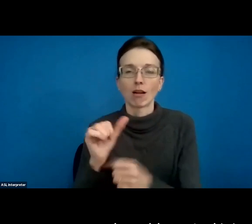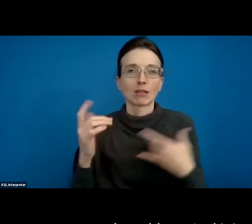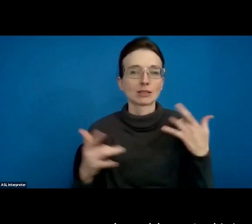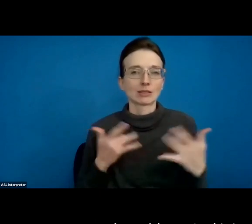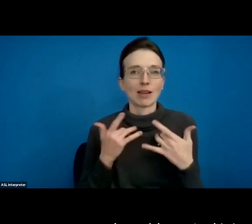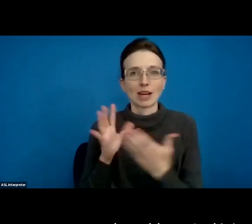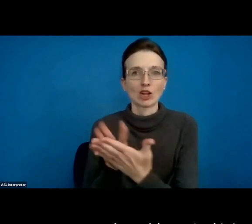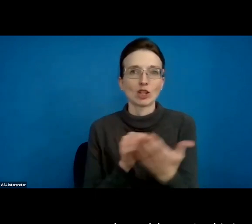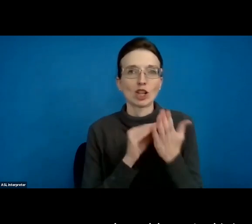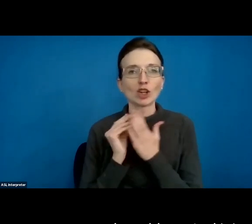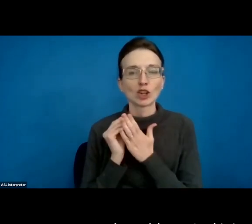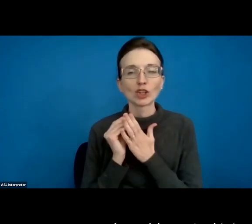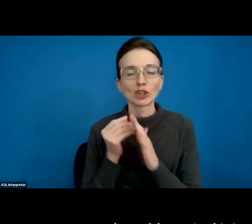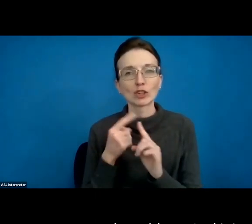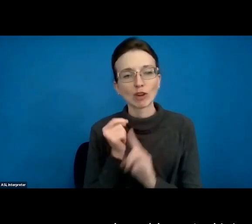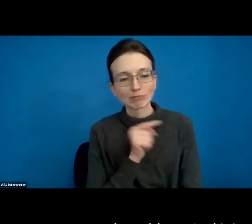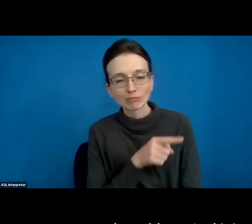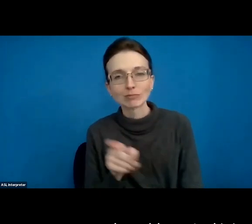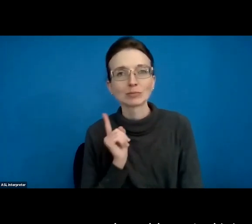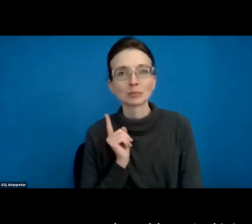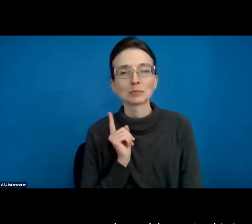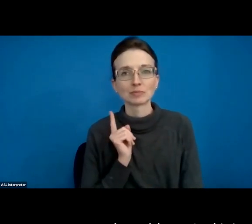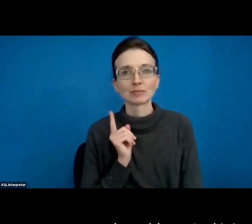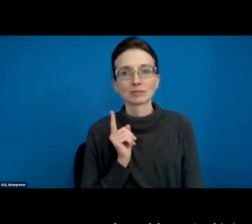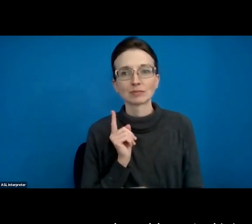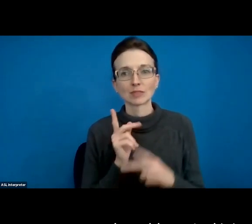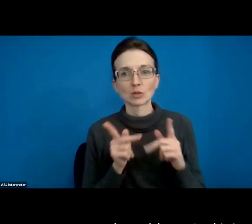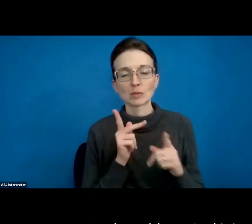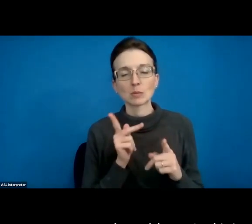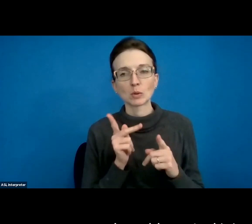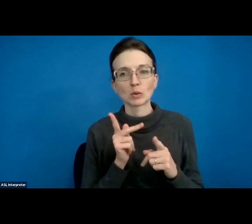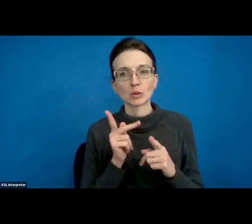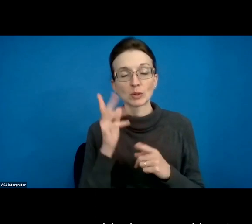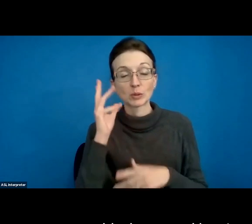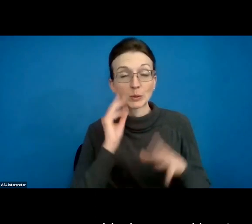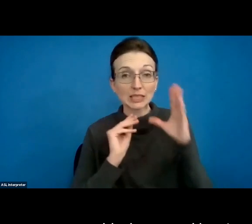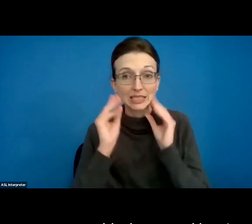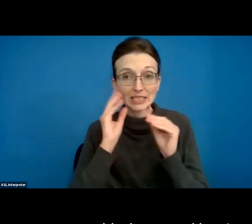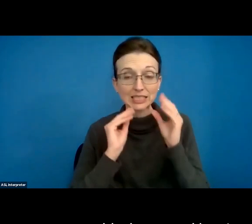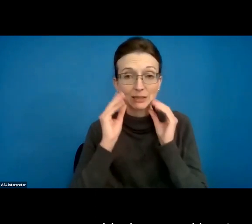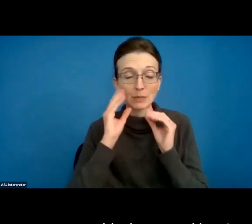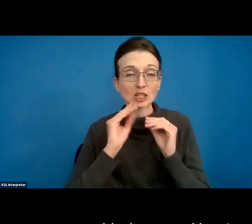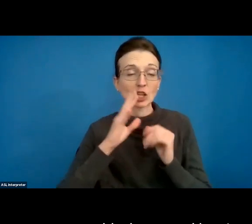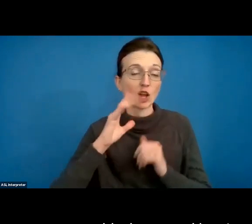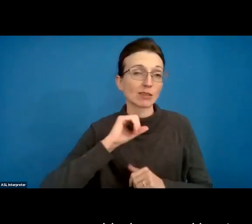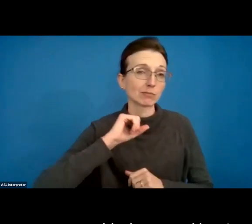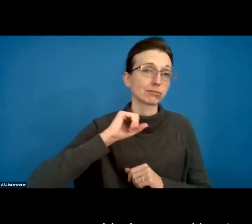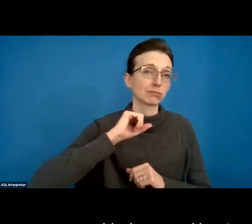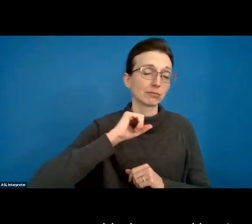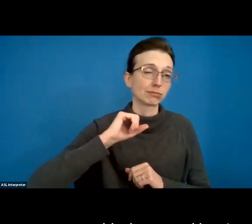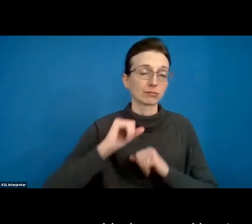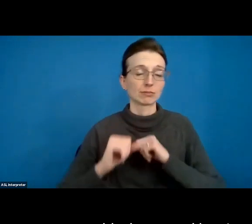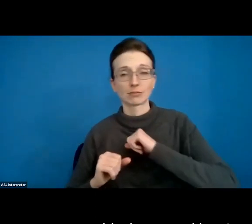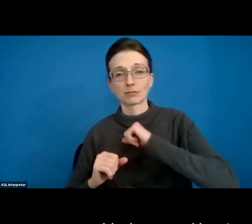from people who both encounter a lot of excess blockages and barriers in their